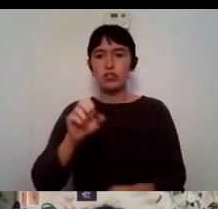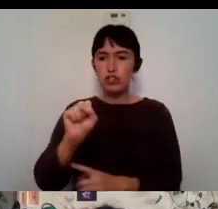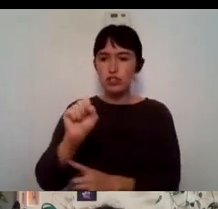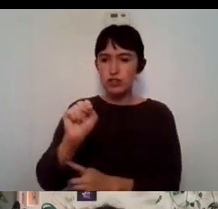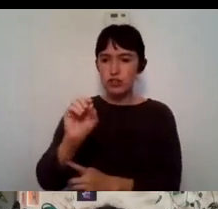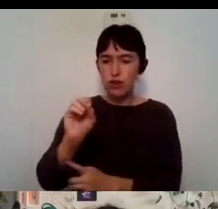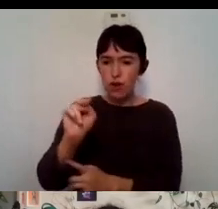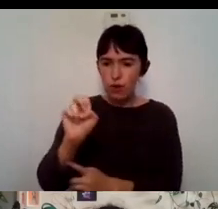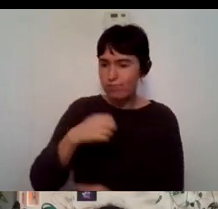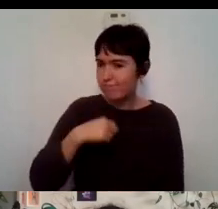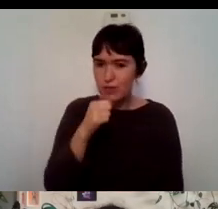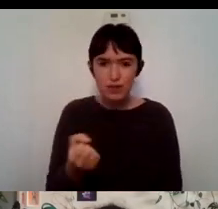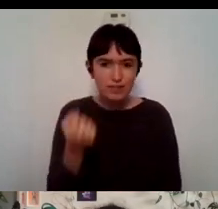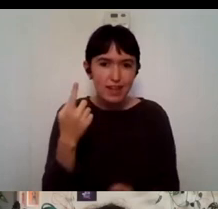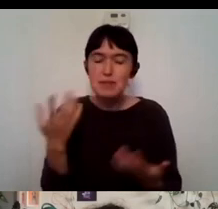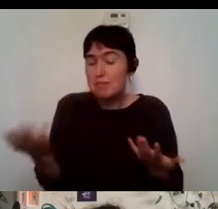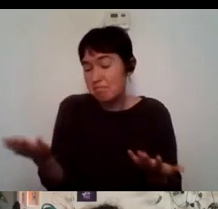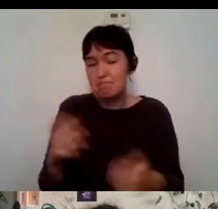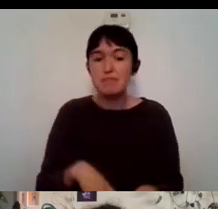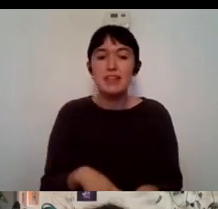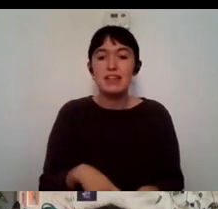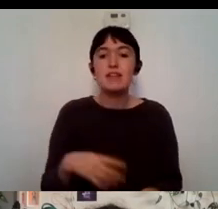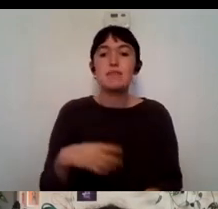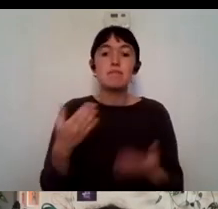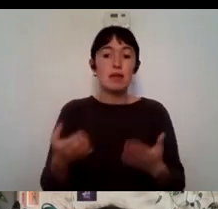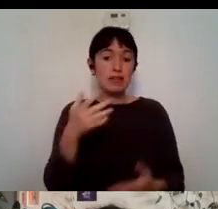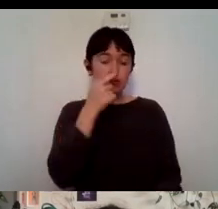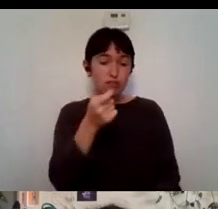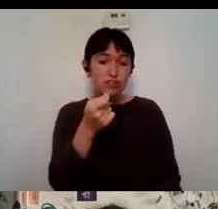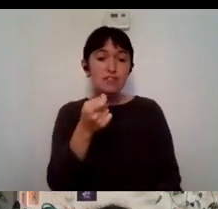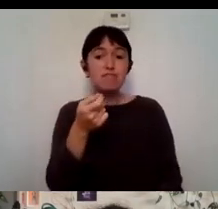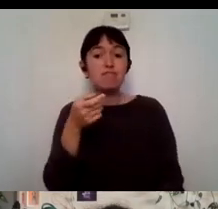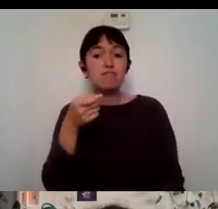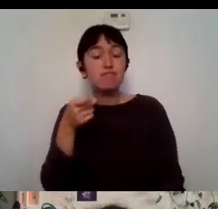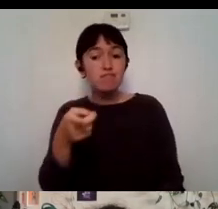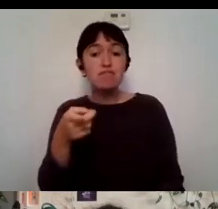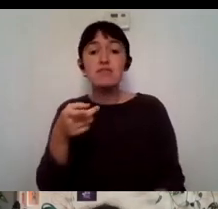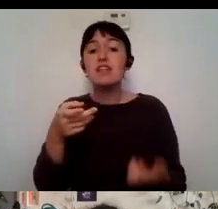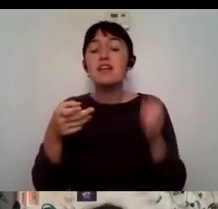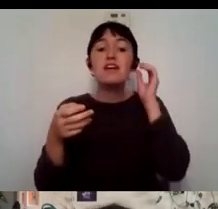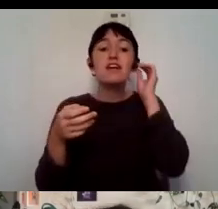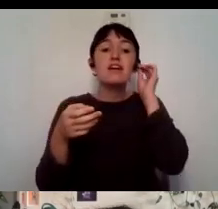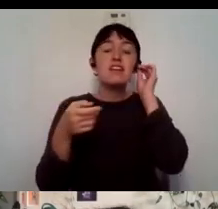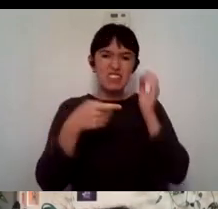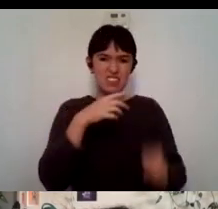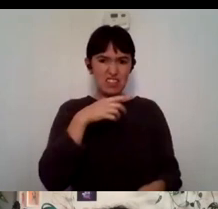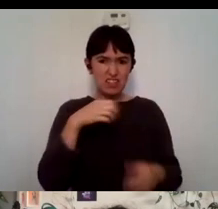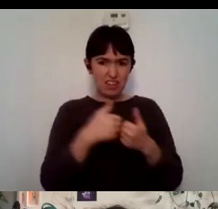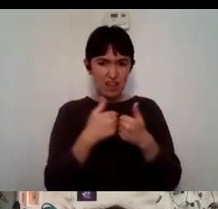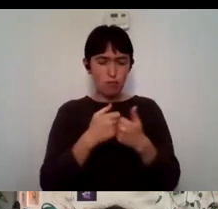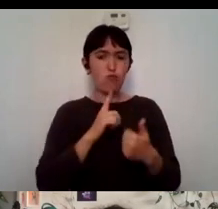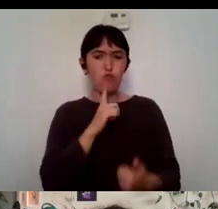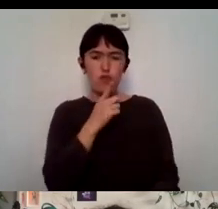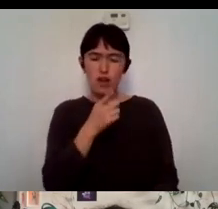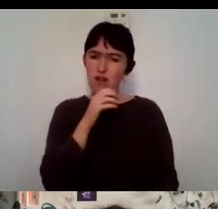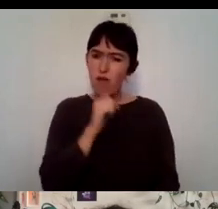you might be interested to know that this game is really, really old. Rock, paper, scissors is a